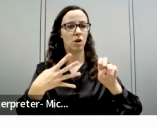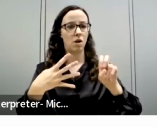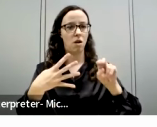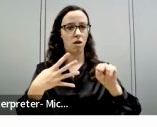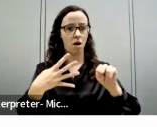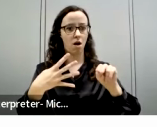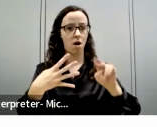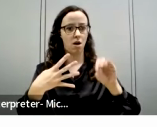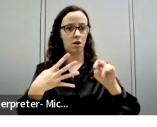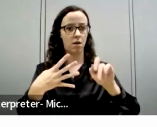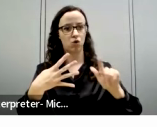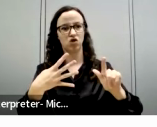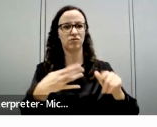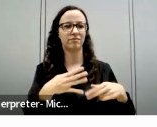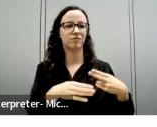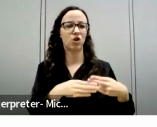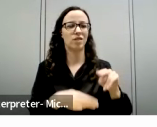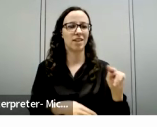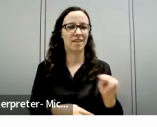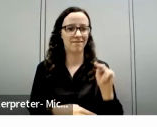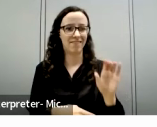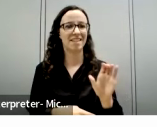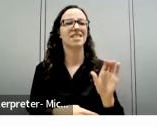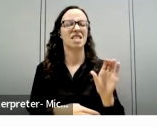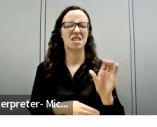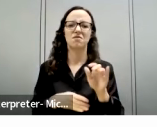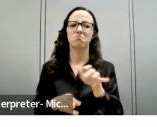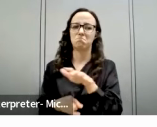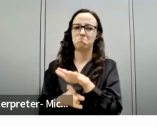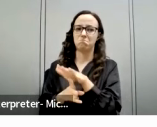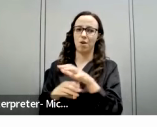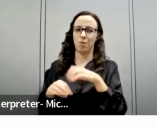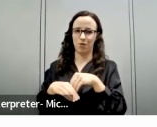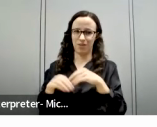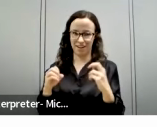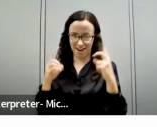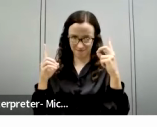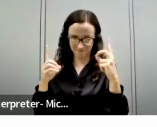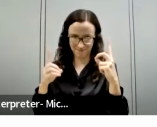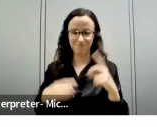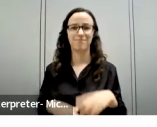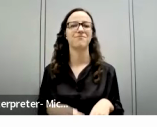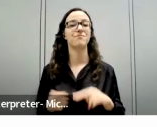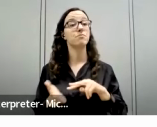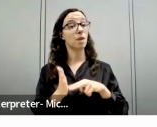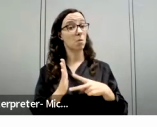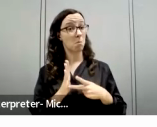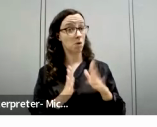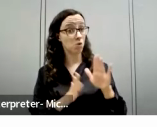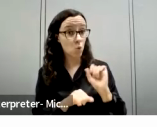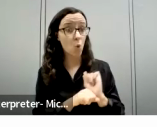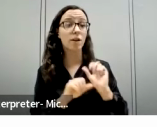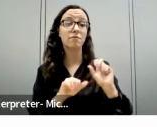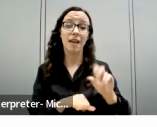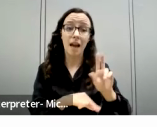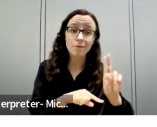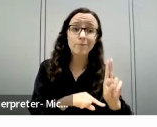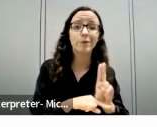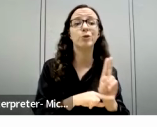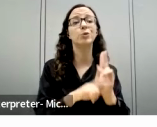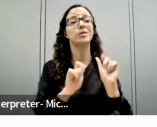It's the NC component. This means that your work, people can use it, they can adapt it, they can revise